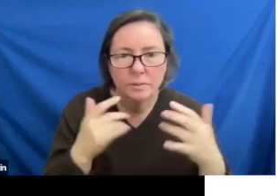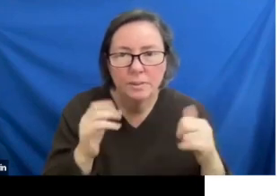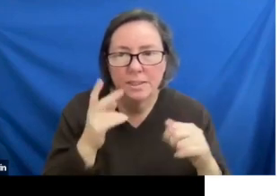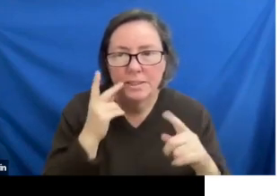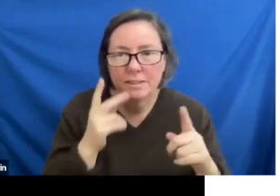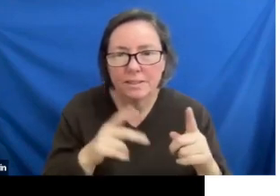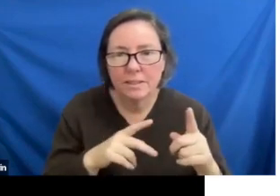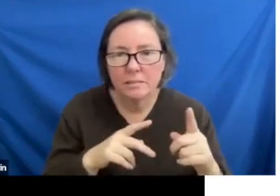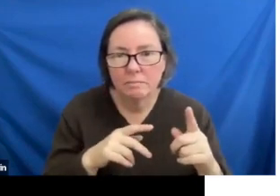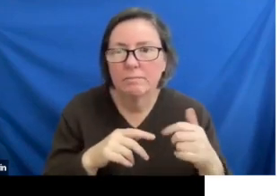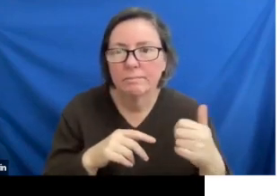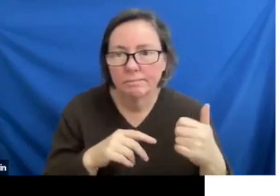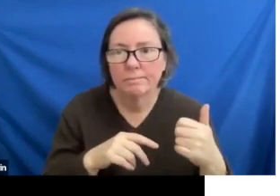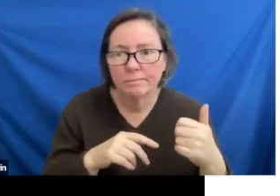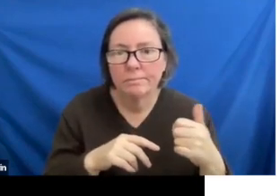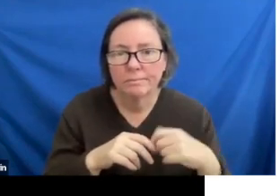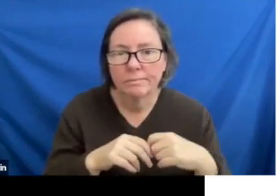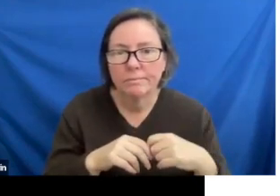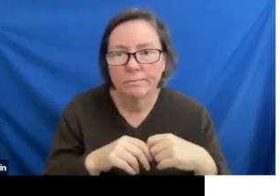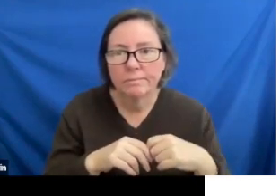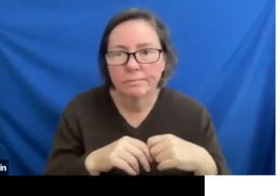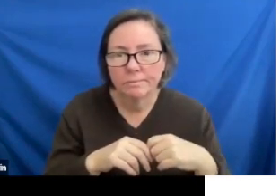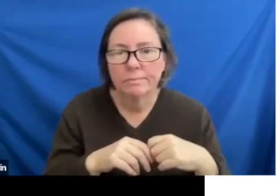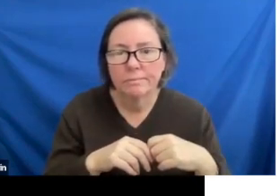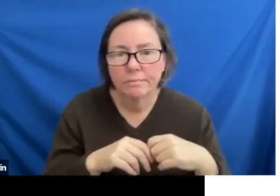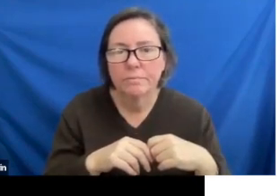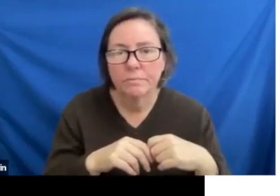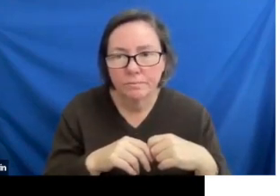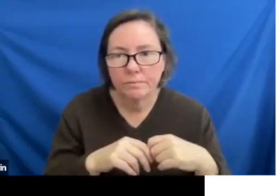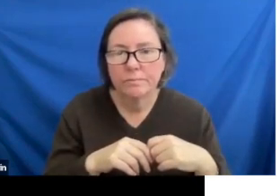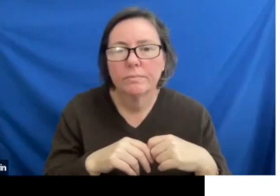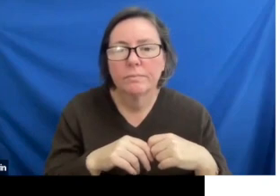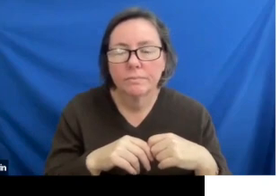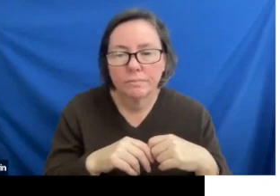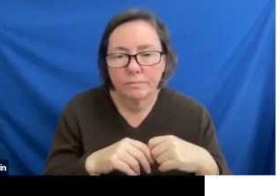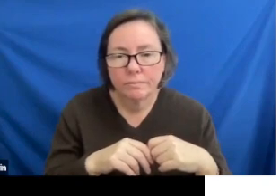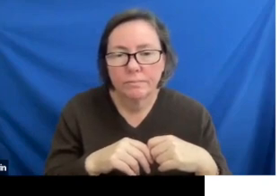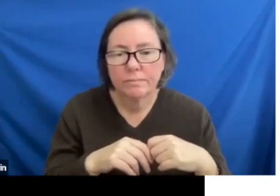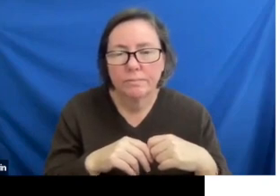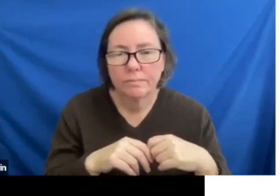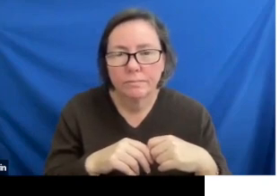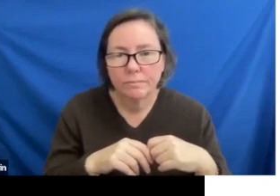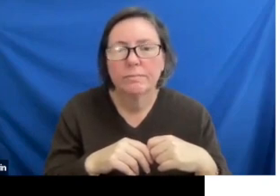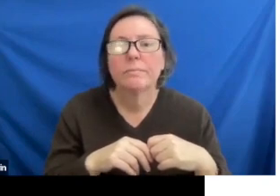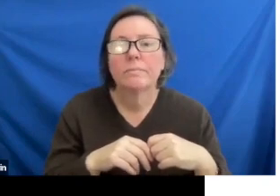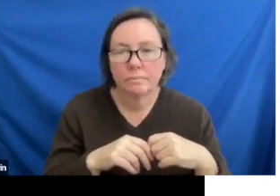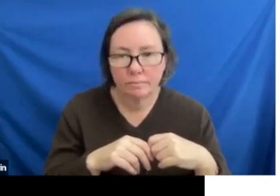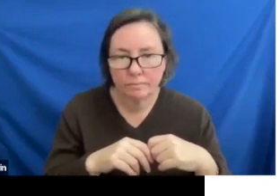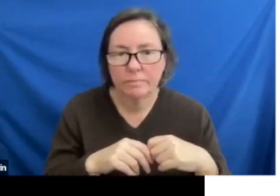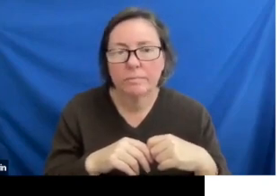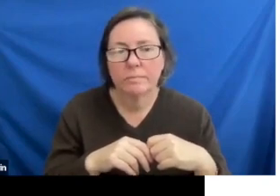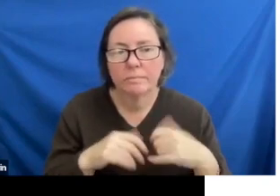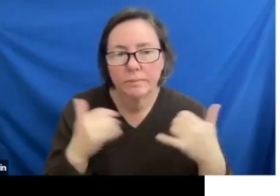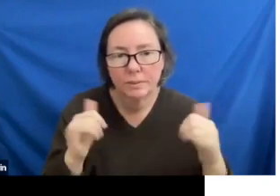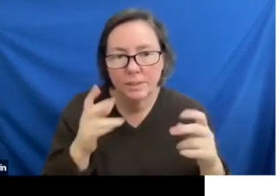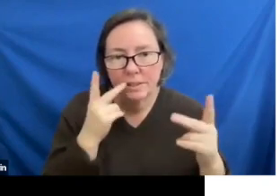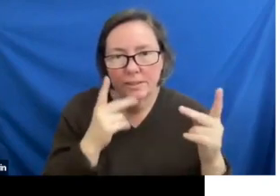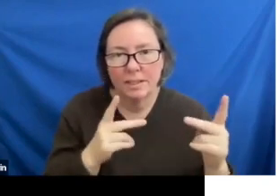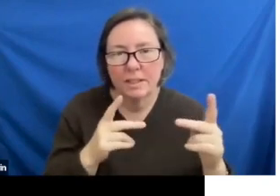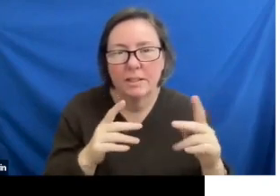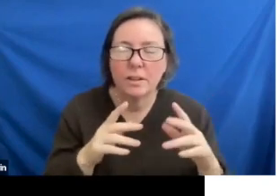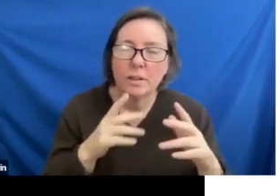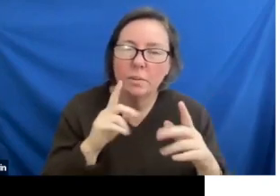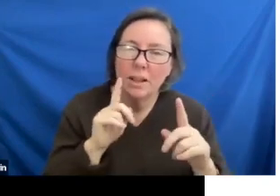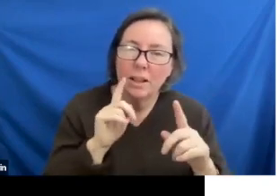asking the other hosts. We can still see this. Okay. We can go to